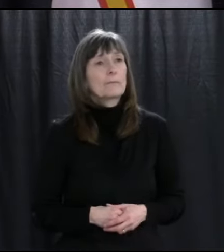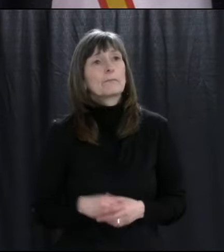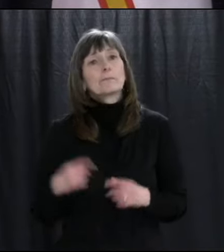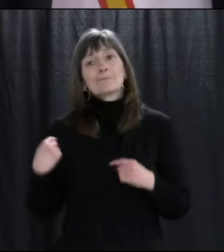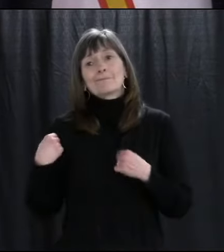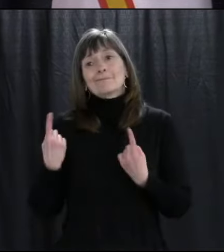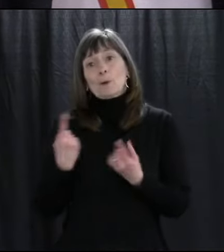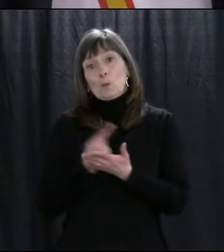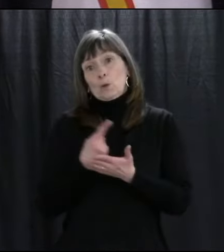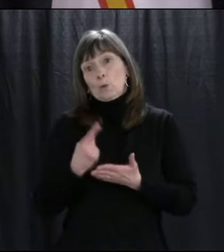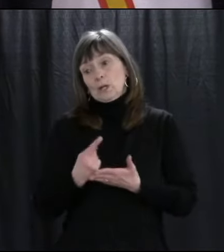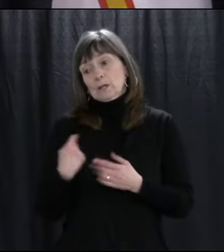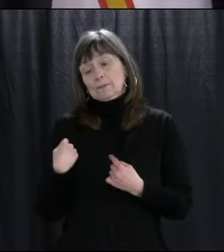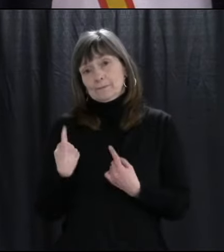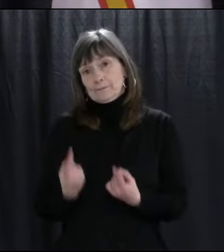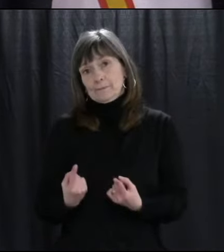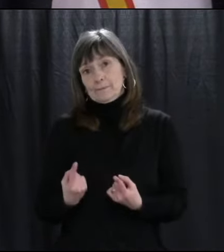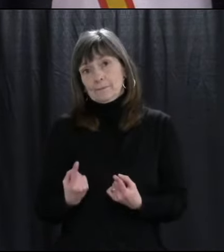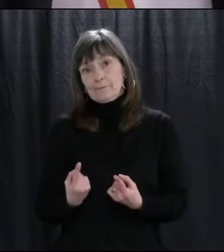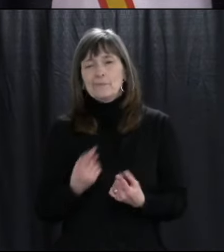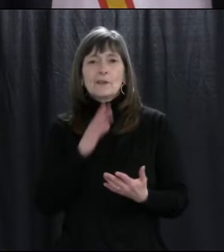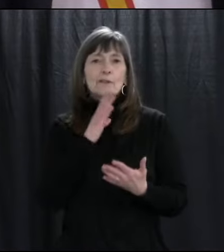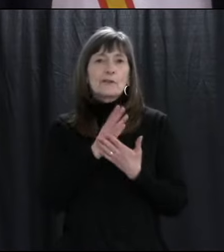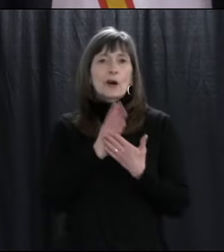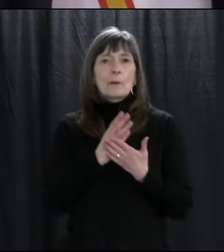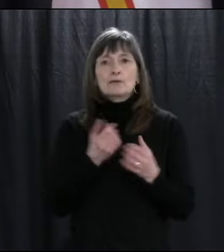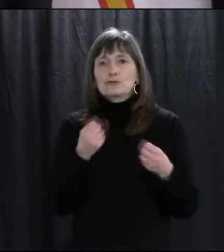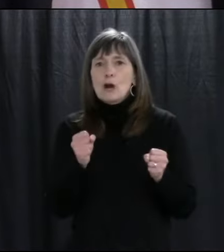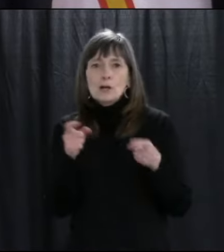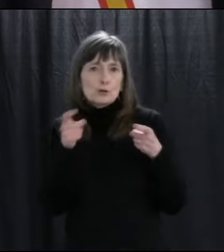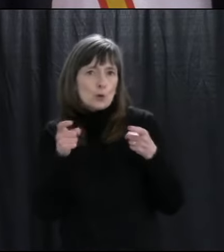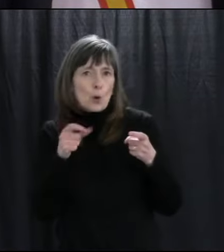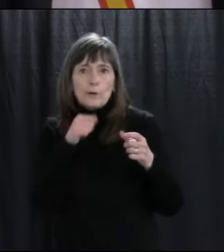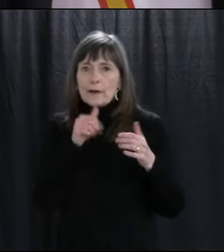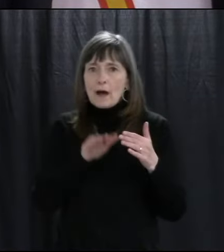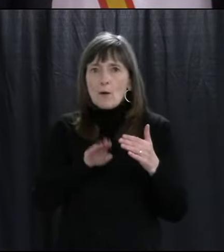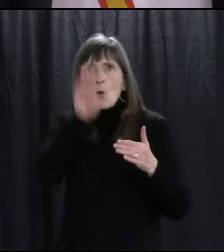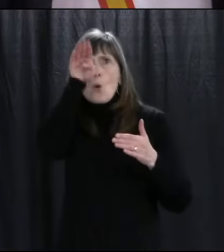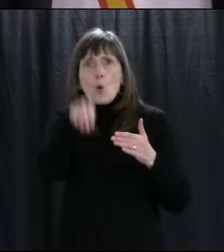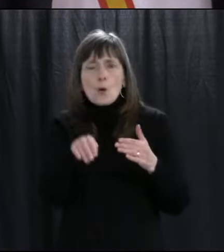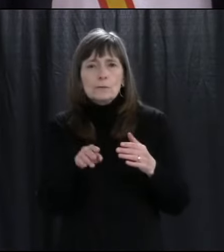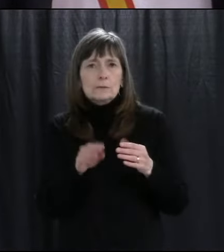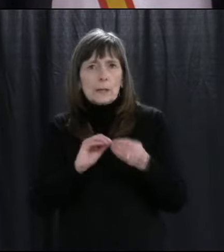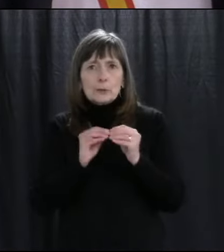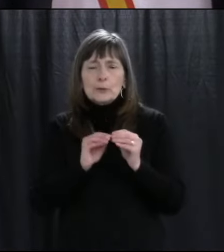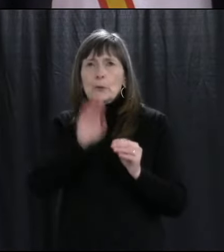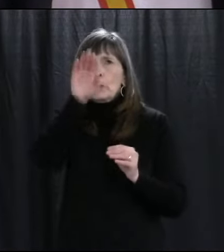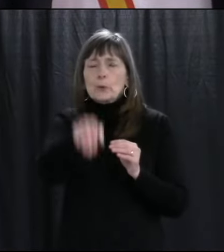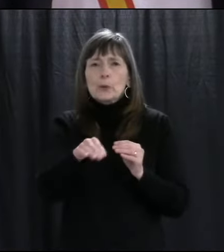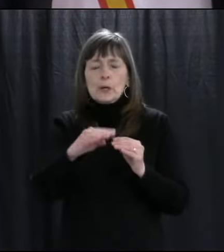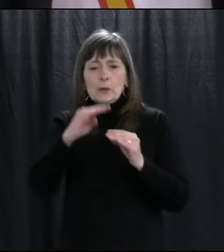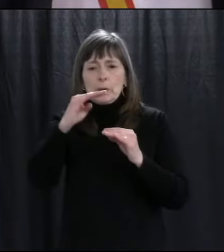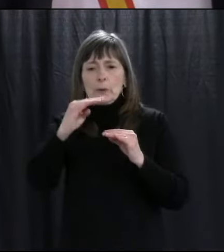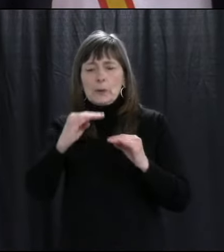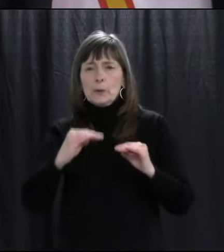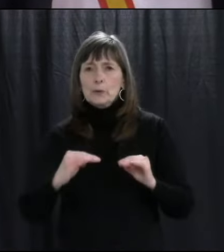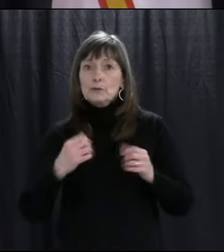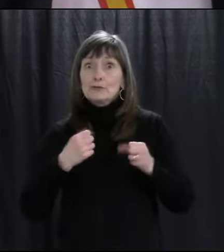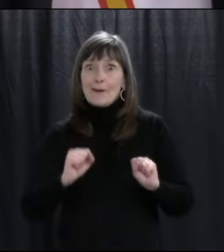over the last week, we've heard a lot about flattening the curve, and we have a brief window of opportunity to do so. When does that